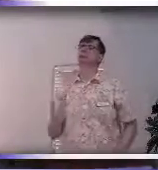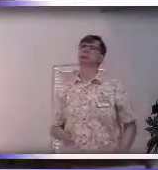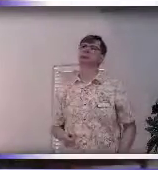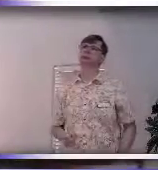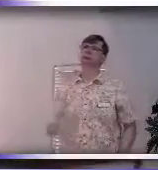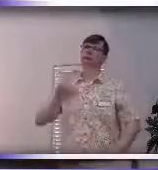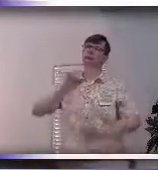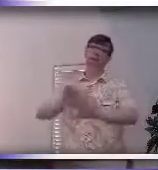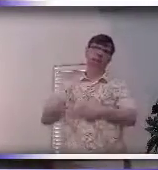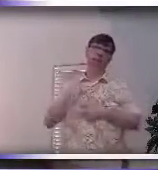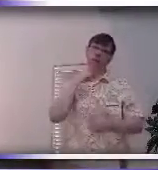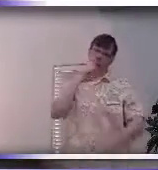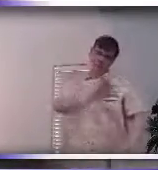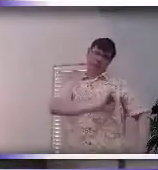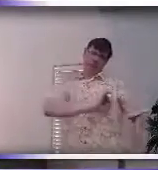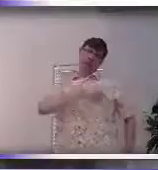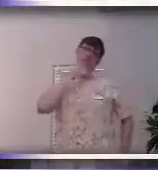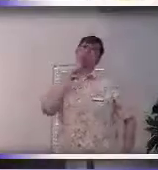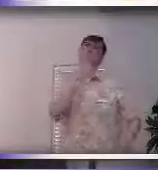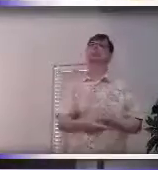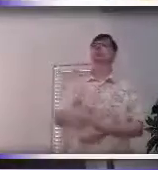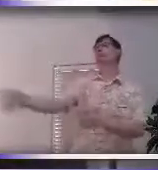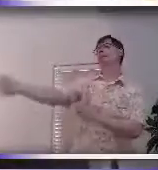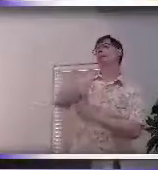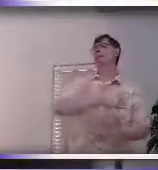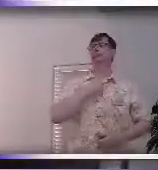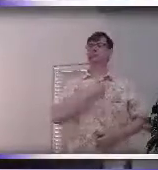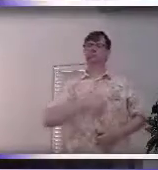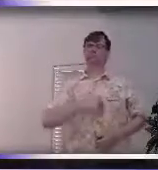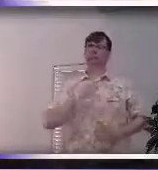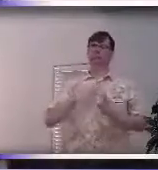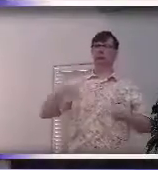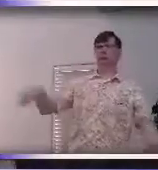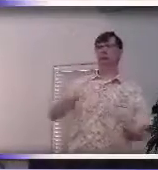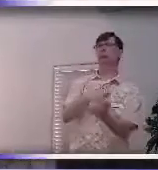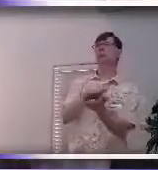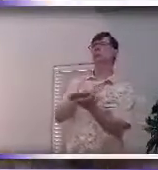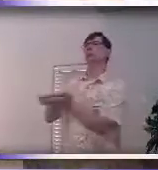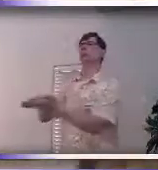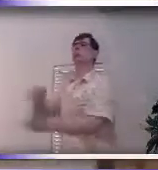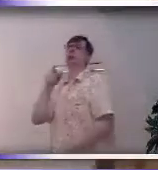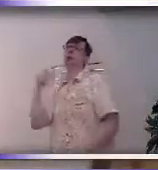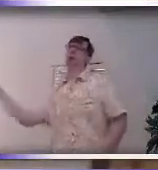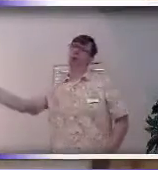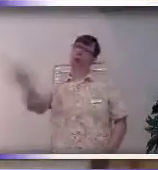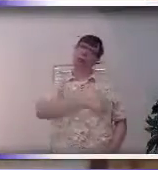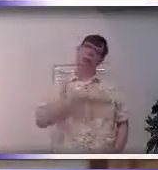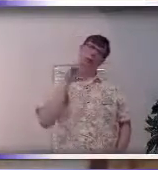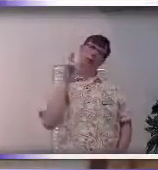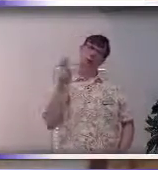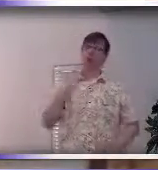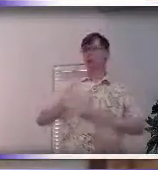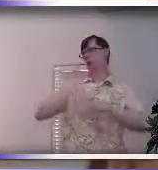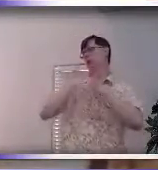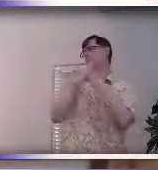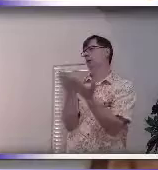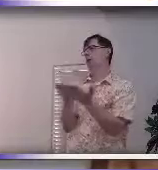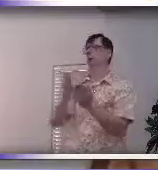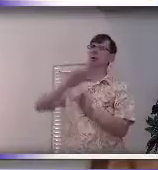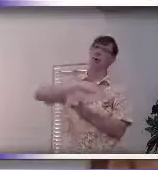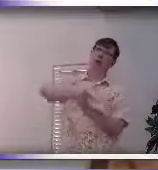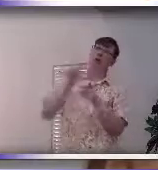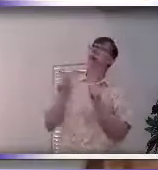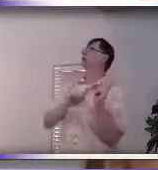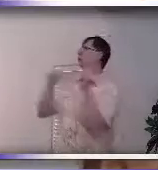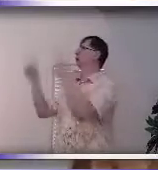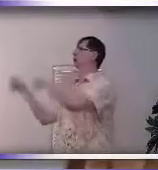So what we're dedicating ourselves to is learning who we are. Now, there's a story that goes around,